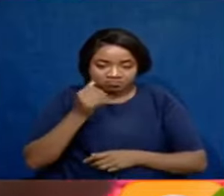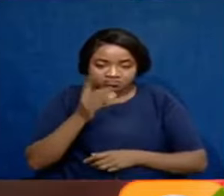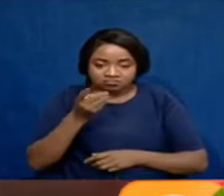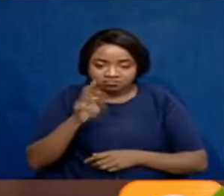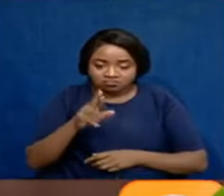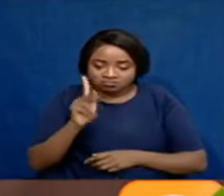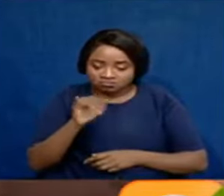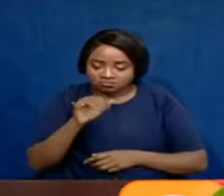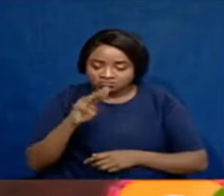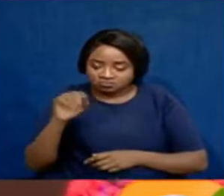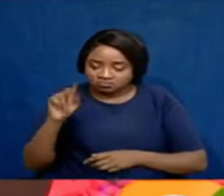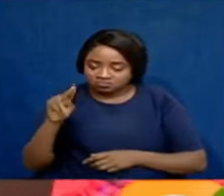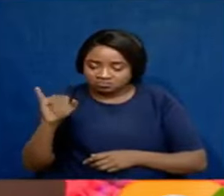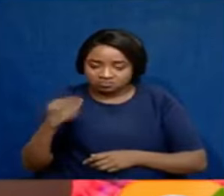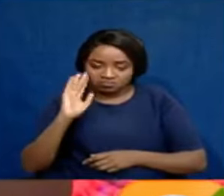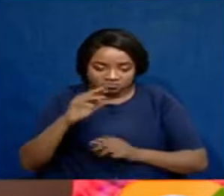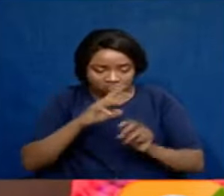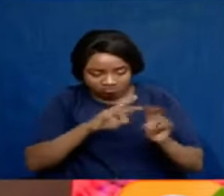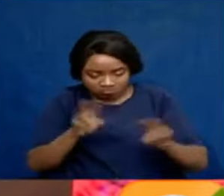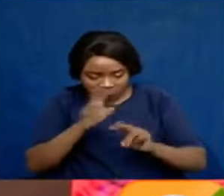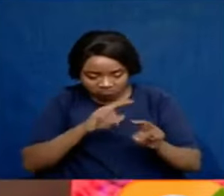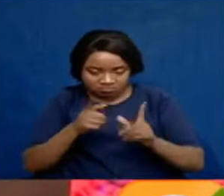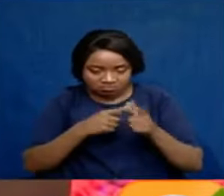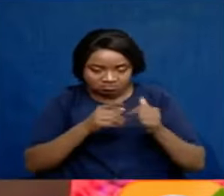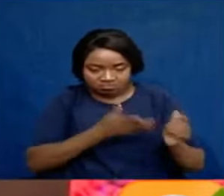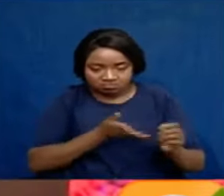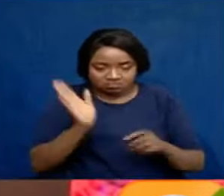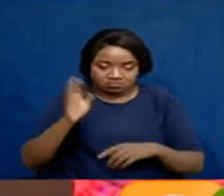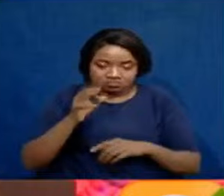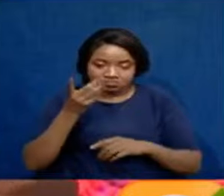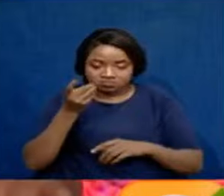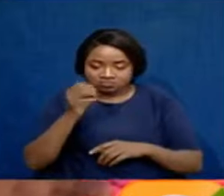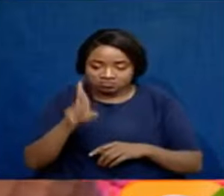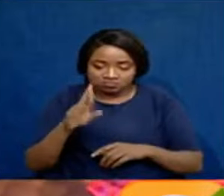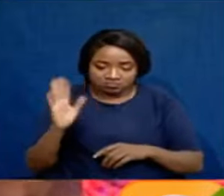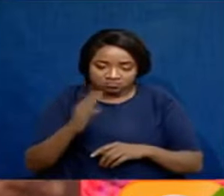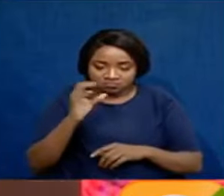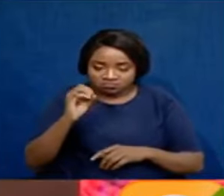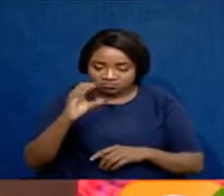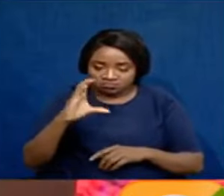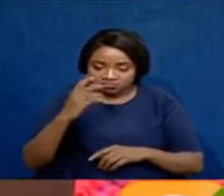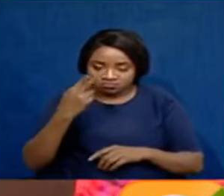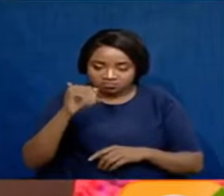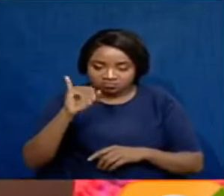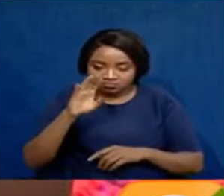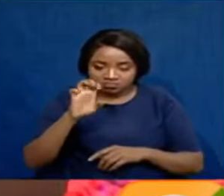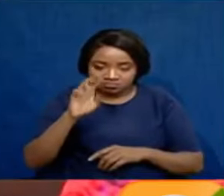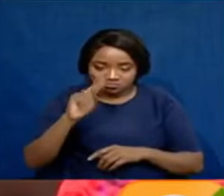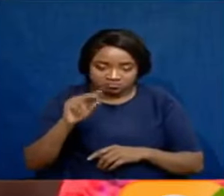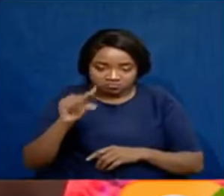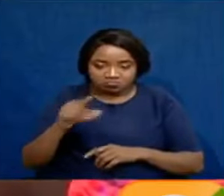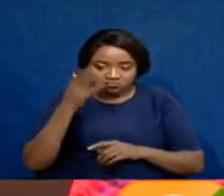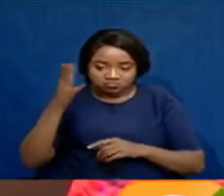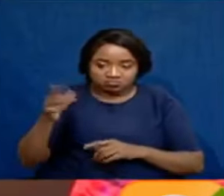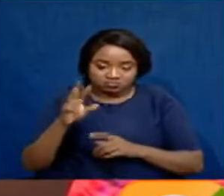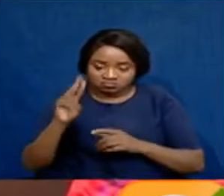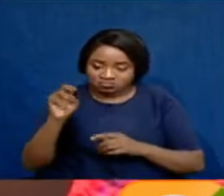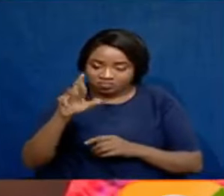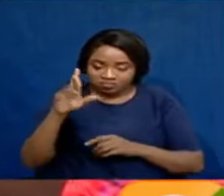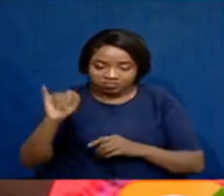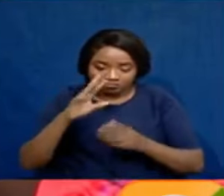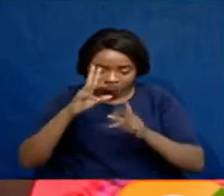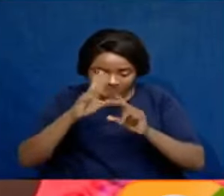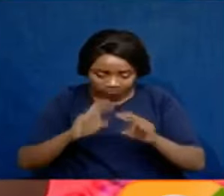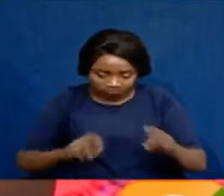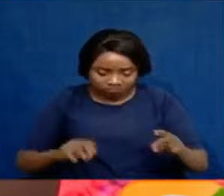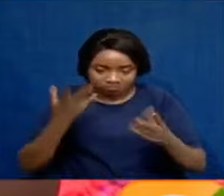the patient to Dr. Ochieng for an MRI. The MRI is going to be interpreted by somebody. It's brought back to me for